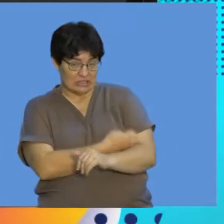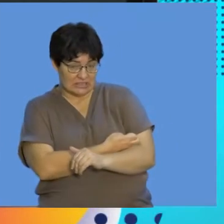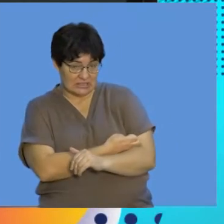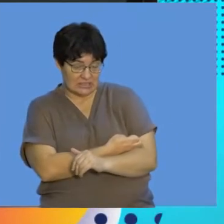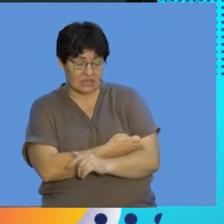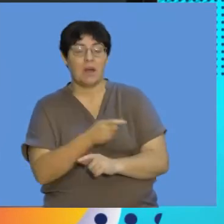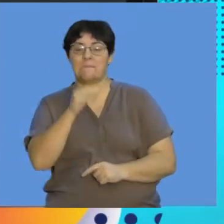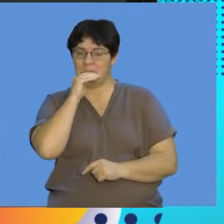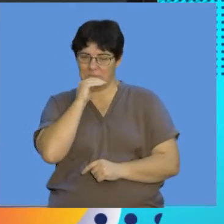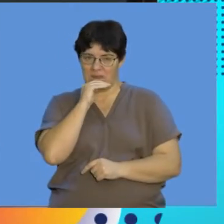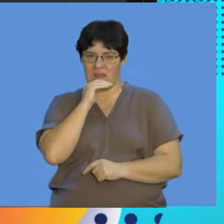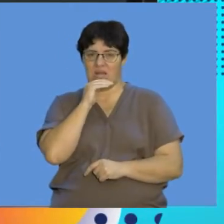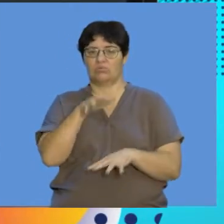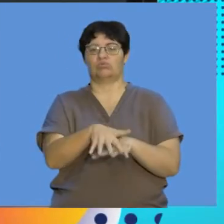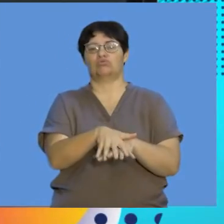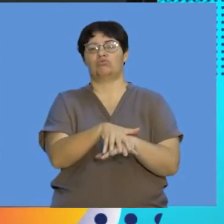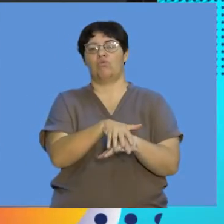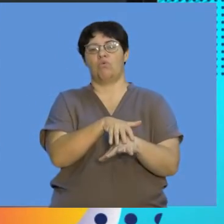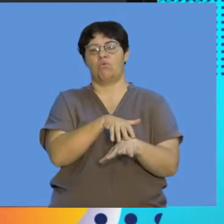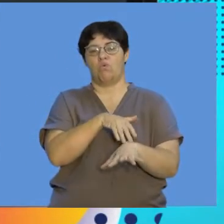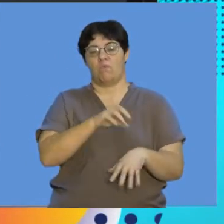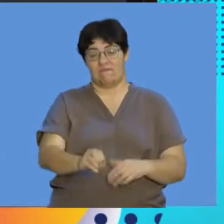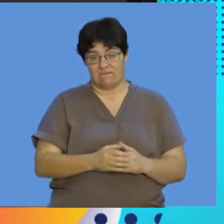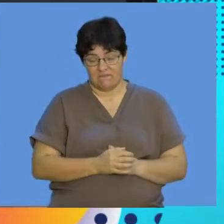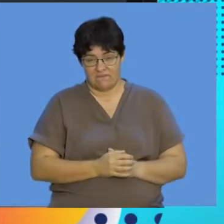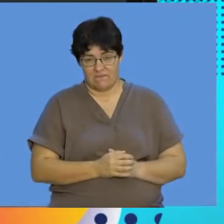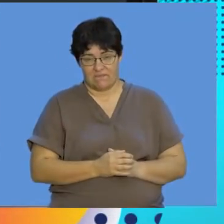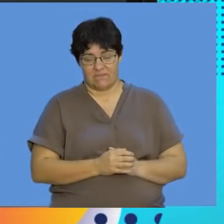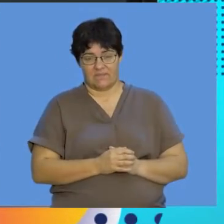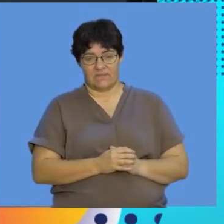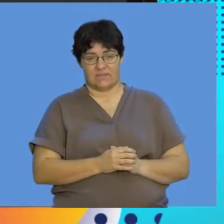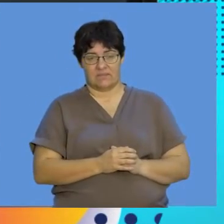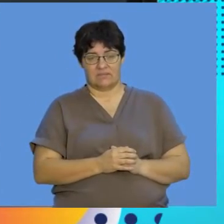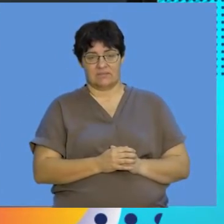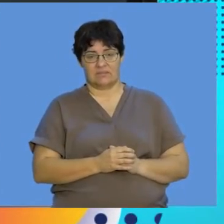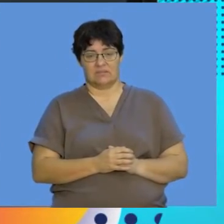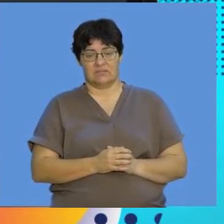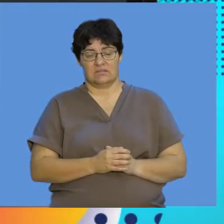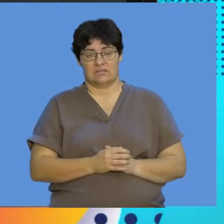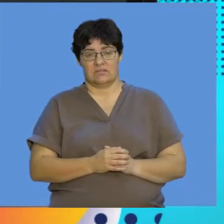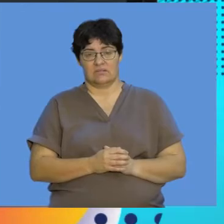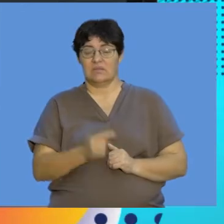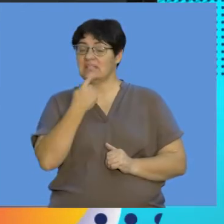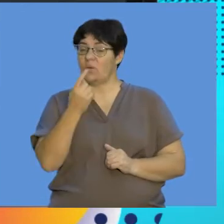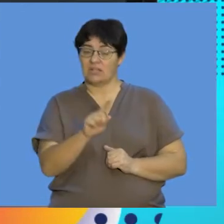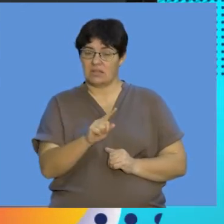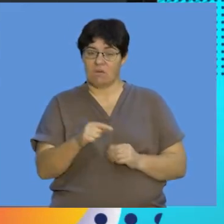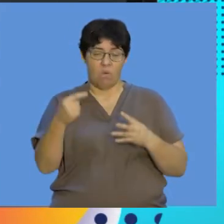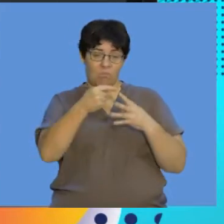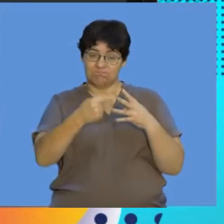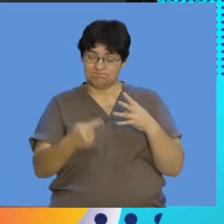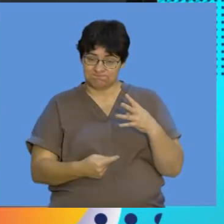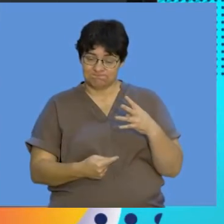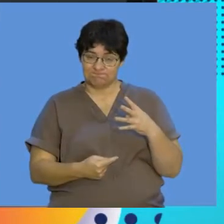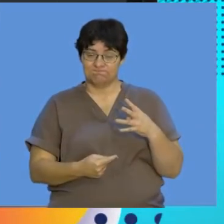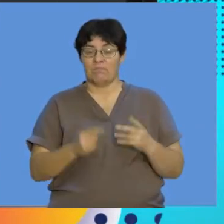low kinetic energy, the speed is very slow. But, we are saying that all forms of matter are